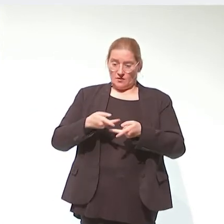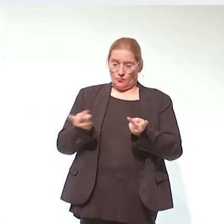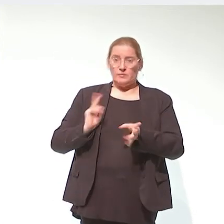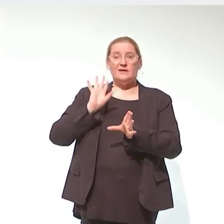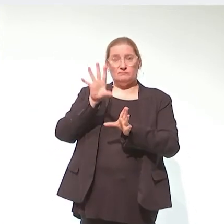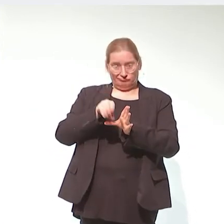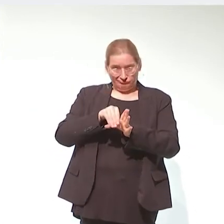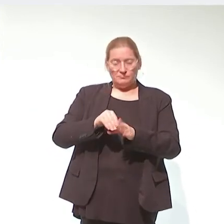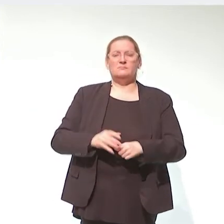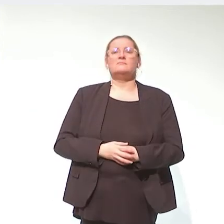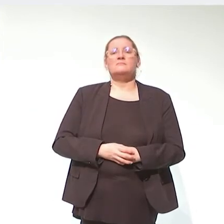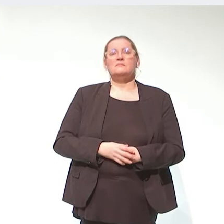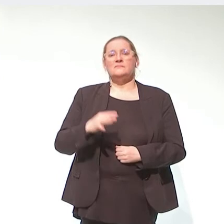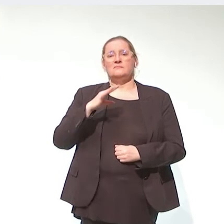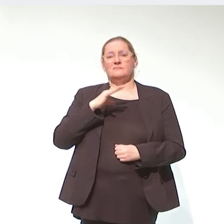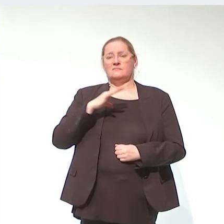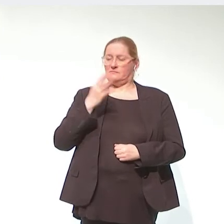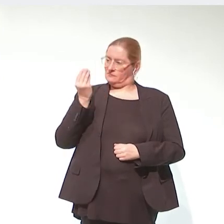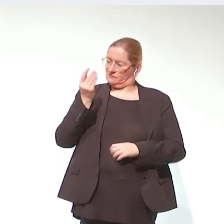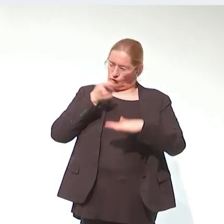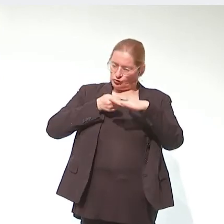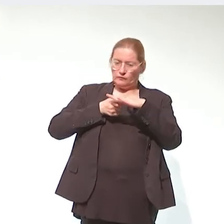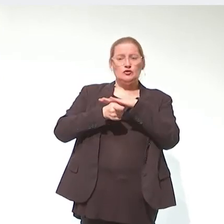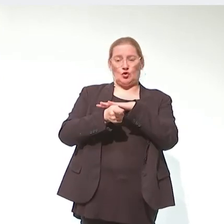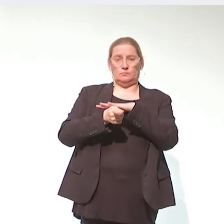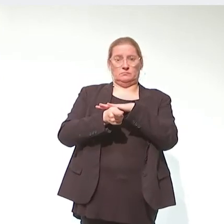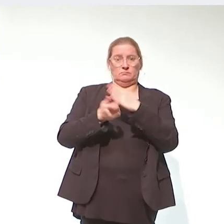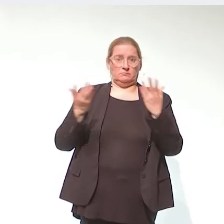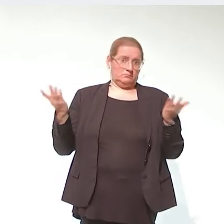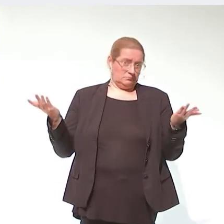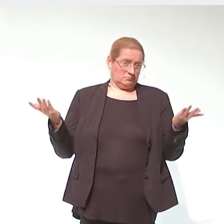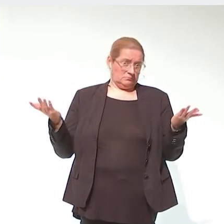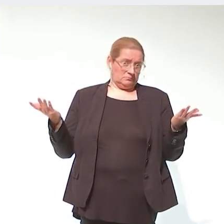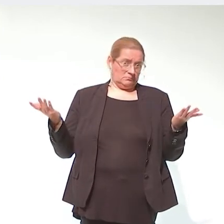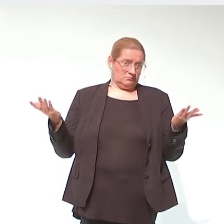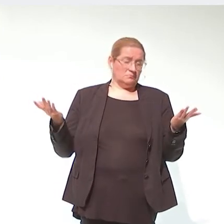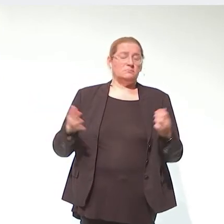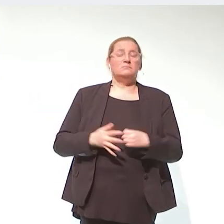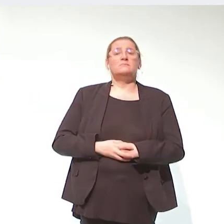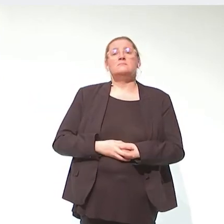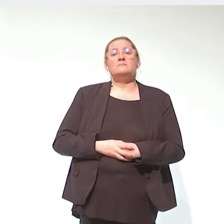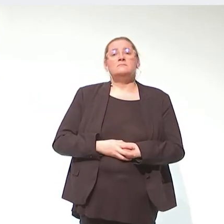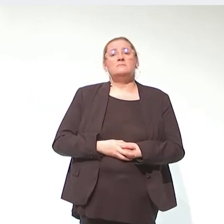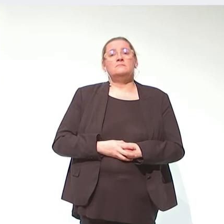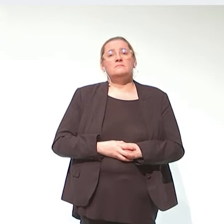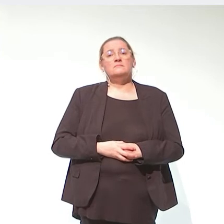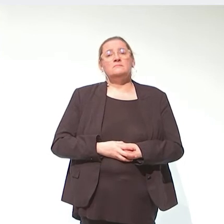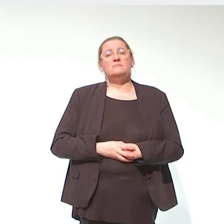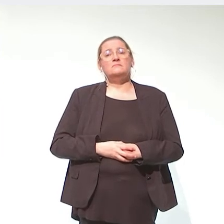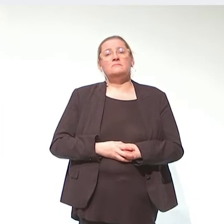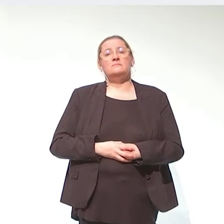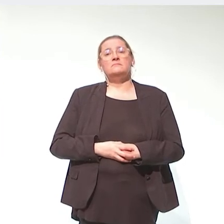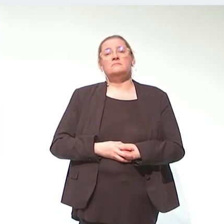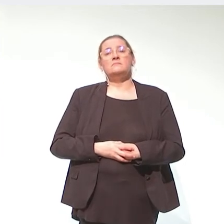which a person can establish his or her own small unit of entrepreneurship. And